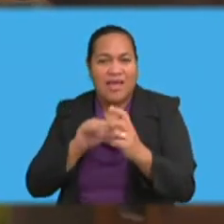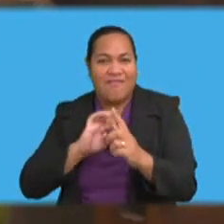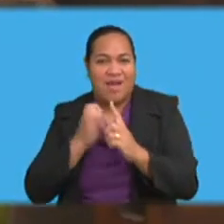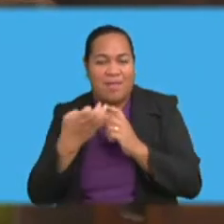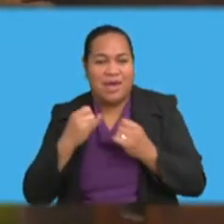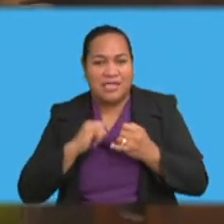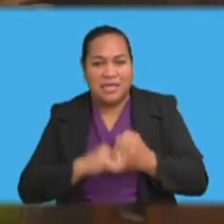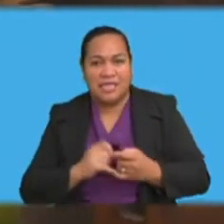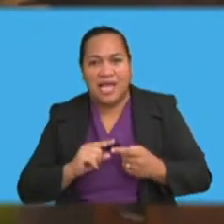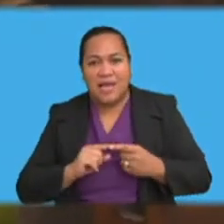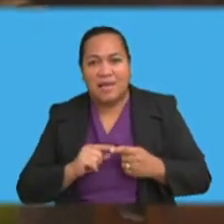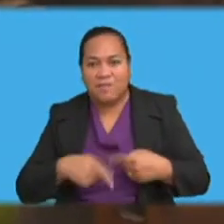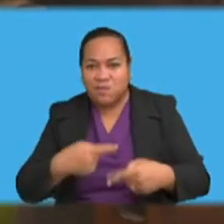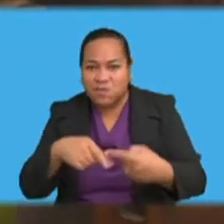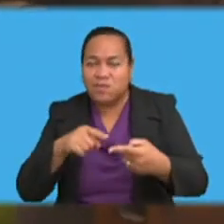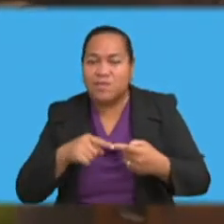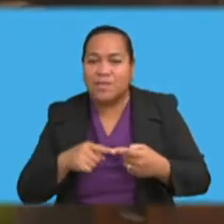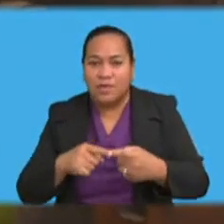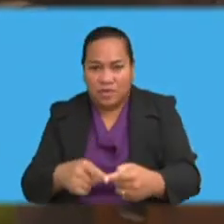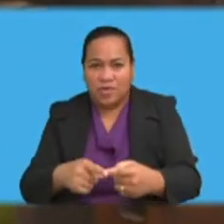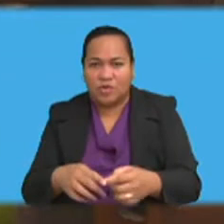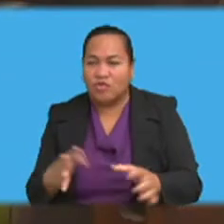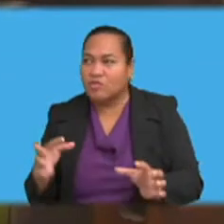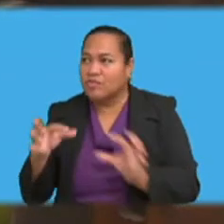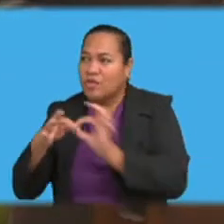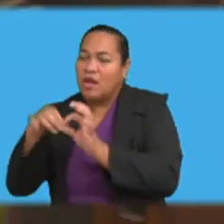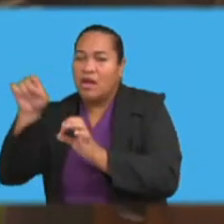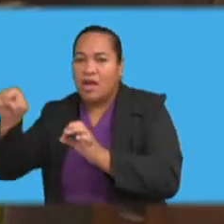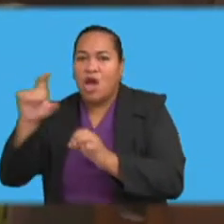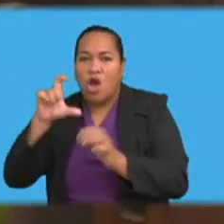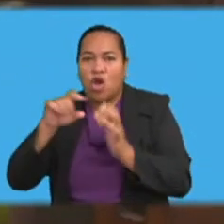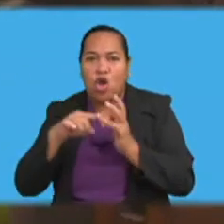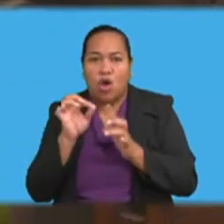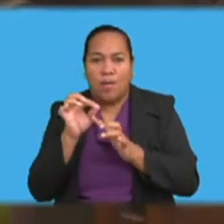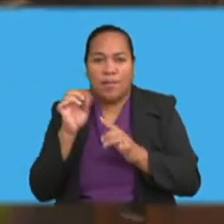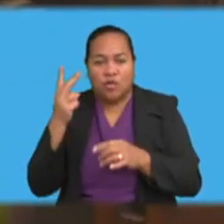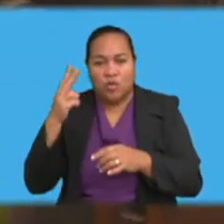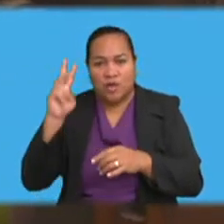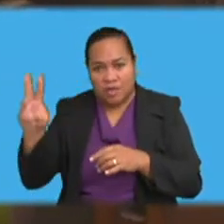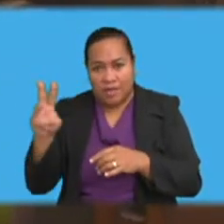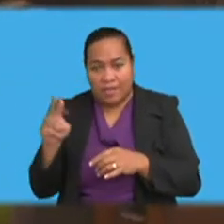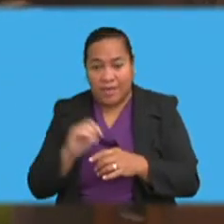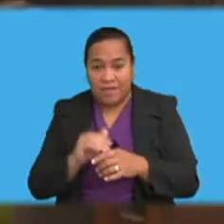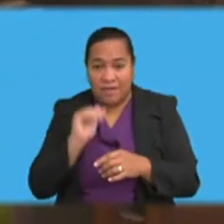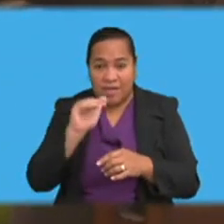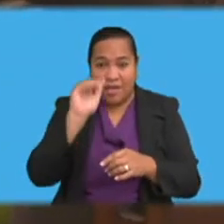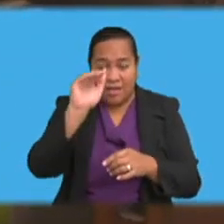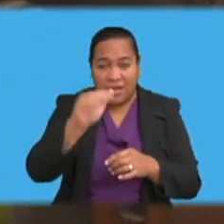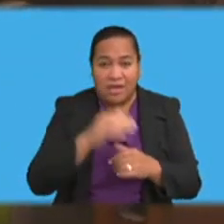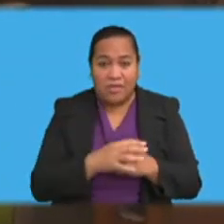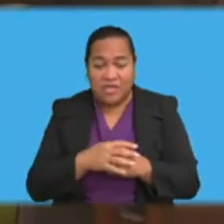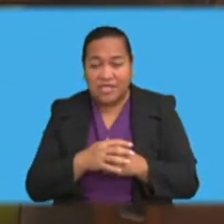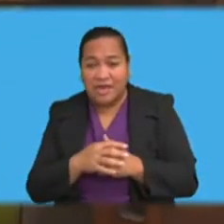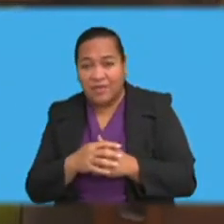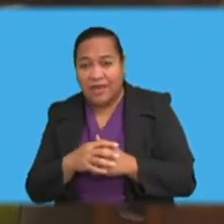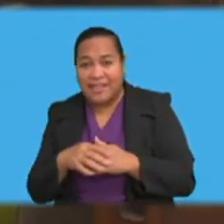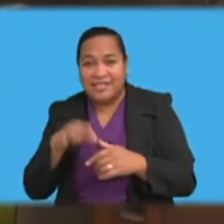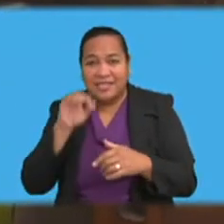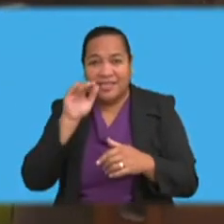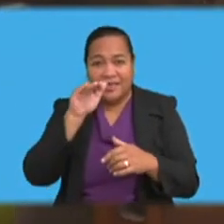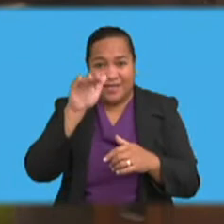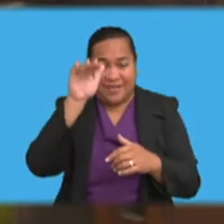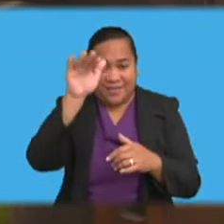sustainability as per our COP23 presidency. In the future, Madam Speaker, Walesi in its future plans is looking at providing cellular